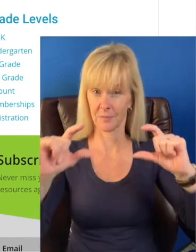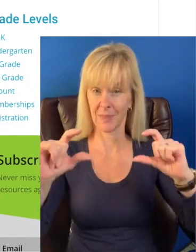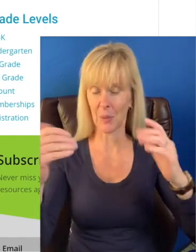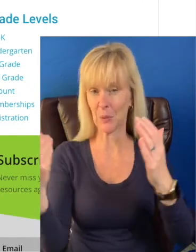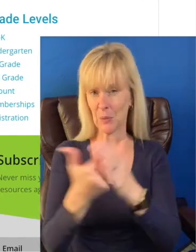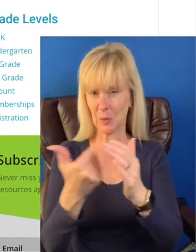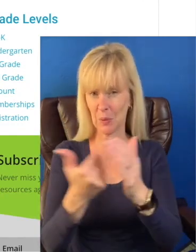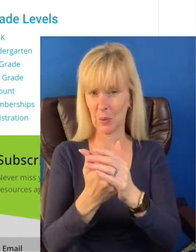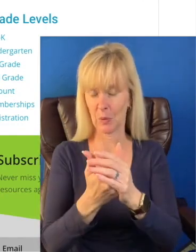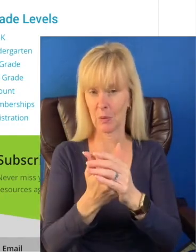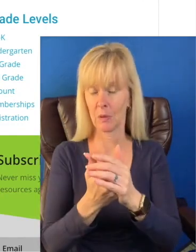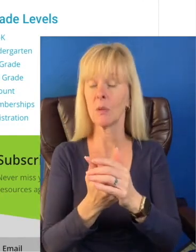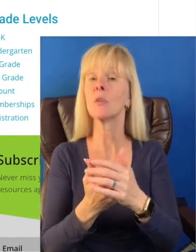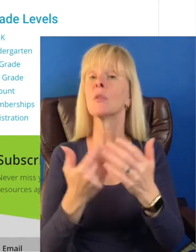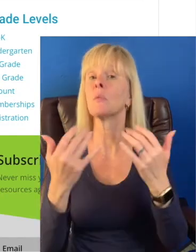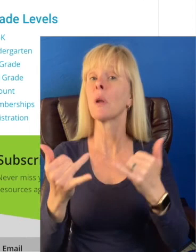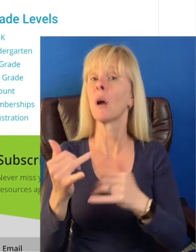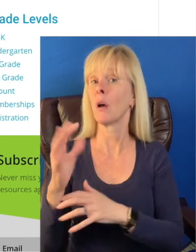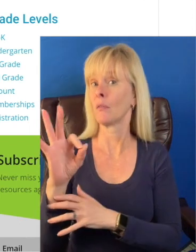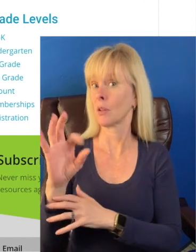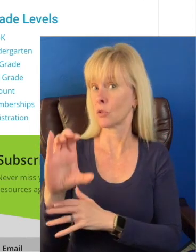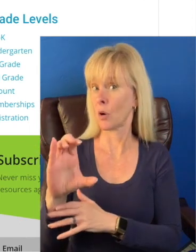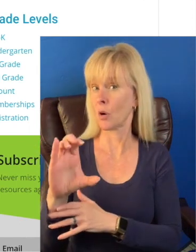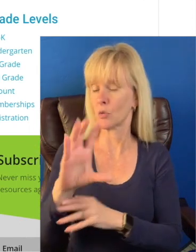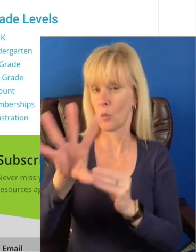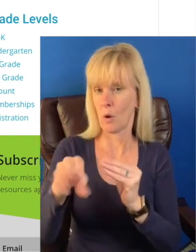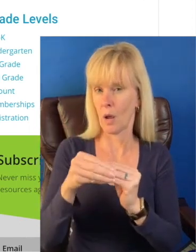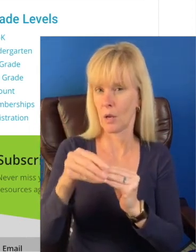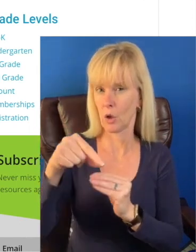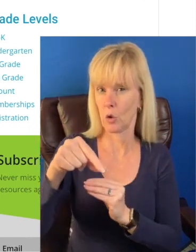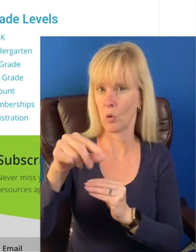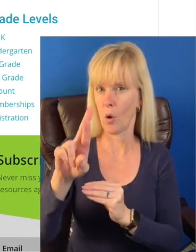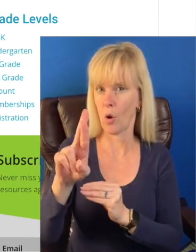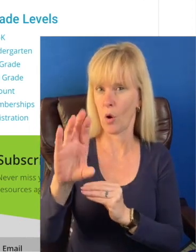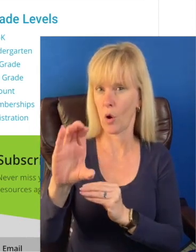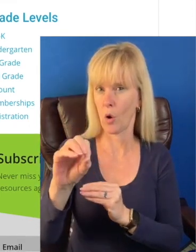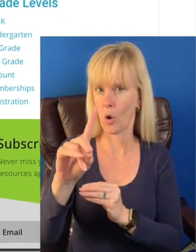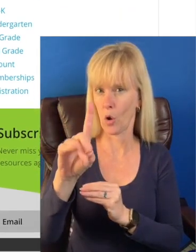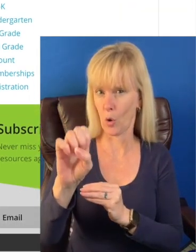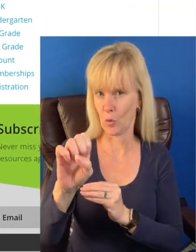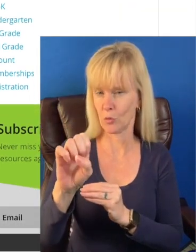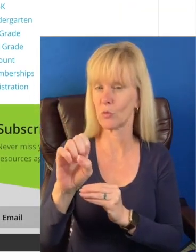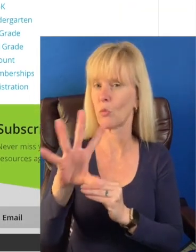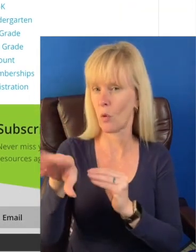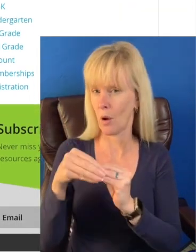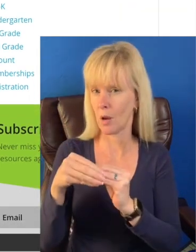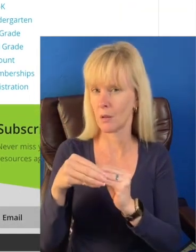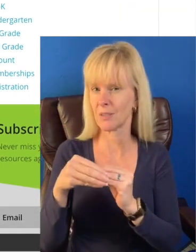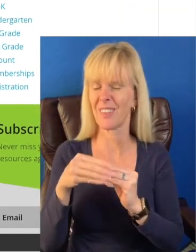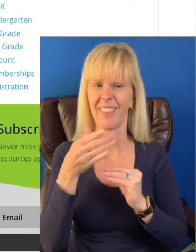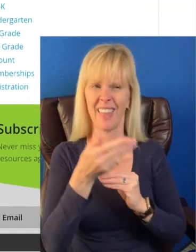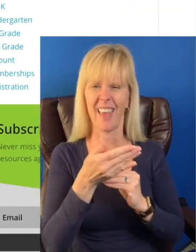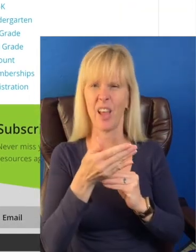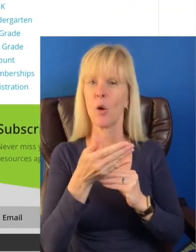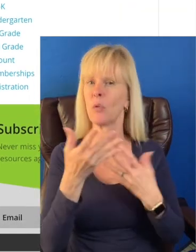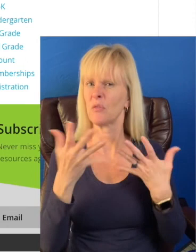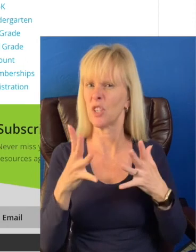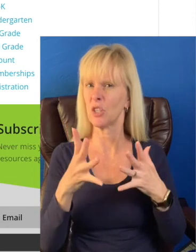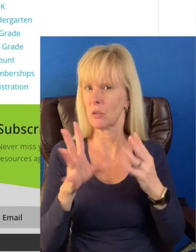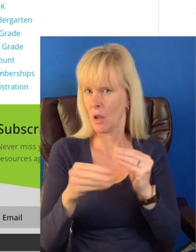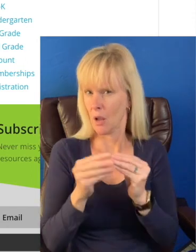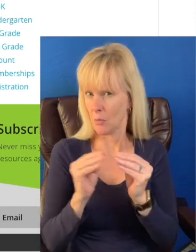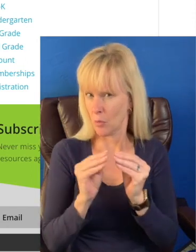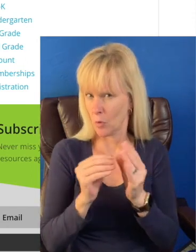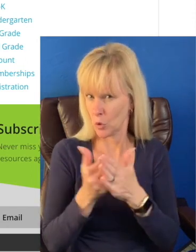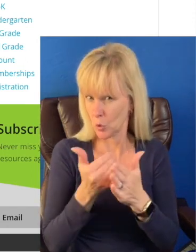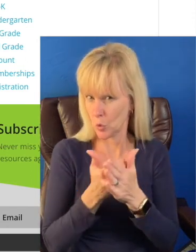We are now going back and putting QR codes on our flashcards. And so these are the ones we currently have updated. We will continue to